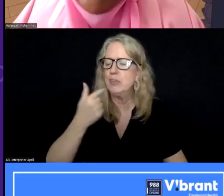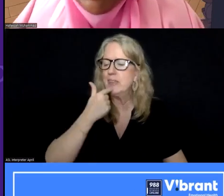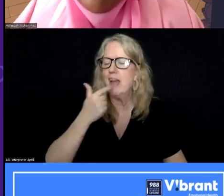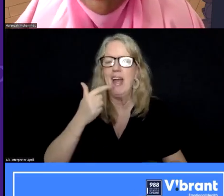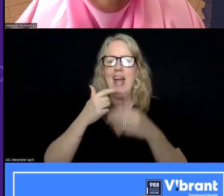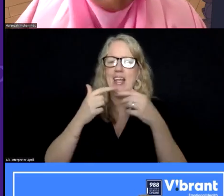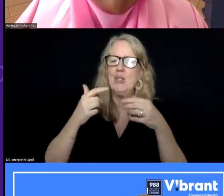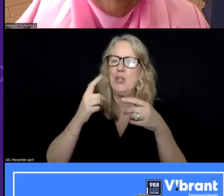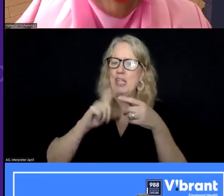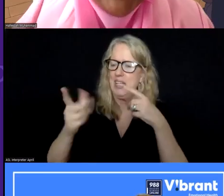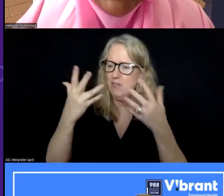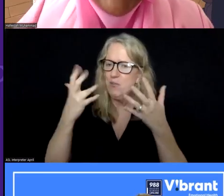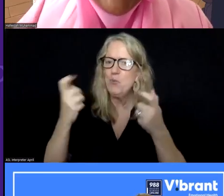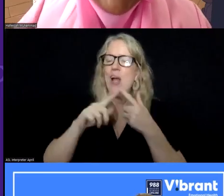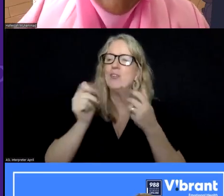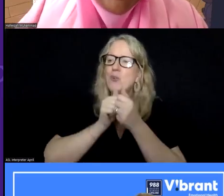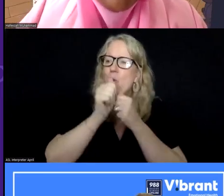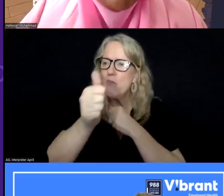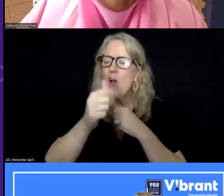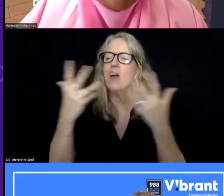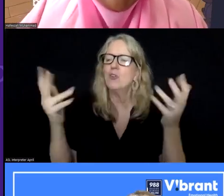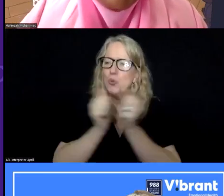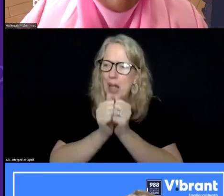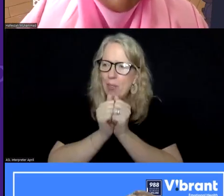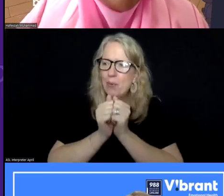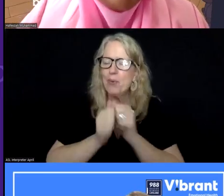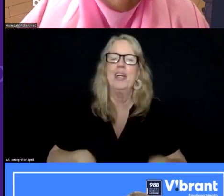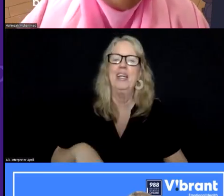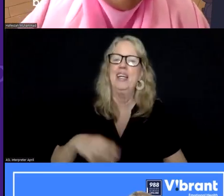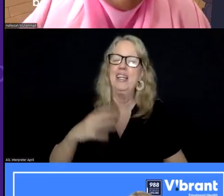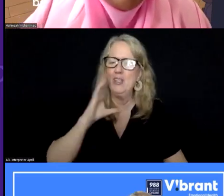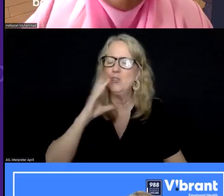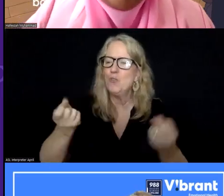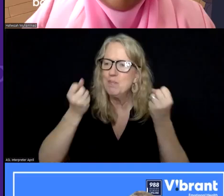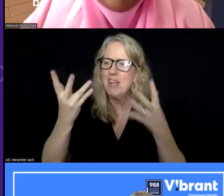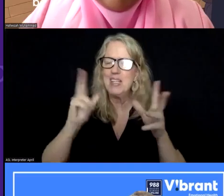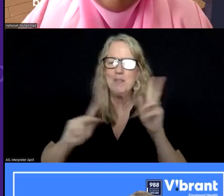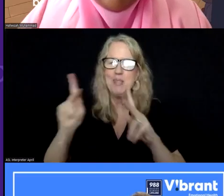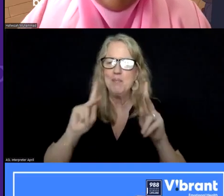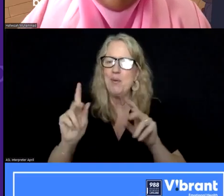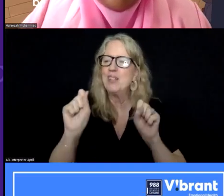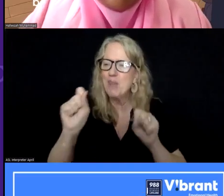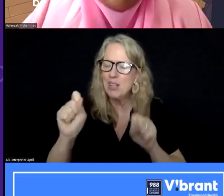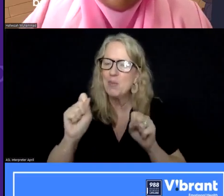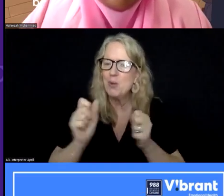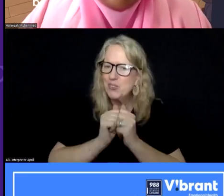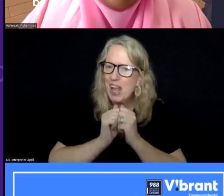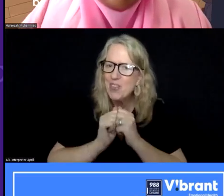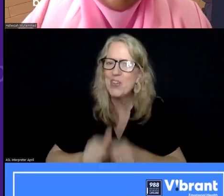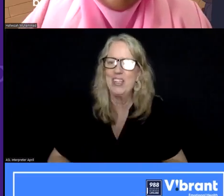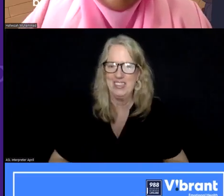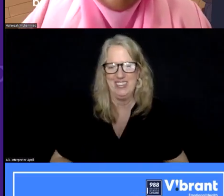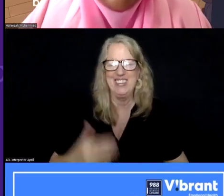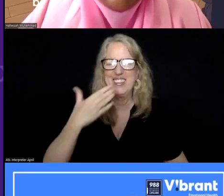fast alone, but if you want to go far, we can go together. So we want to go together with as many people as possible. Yes.